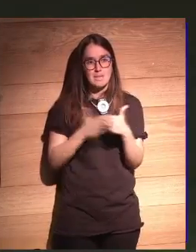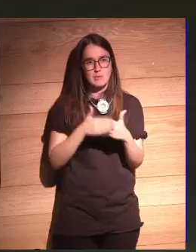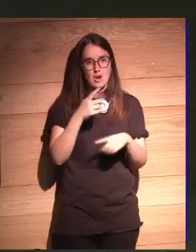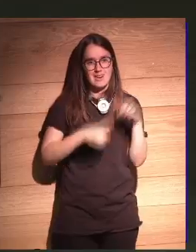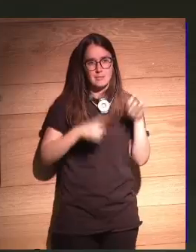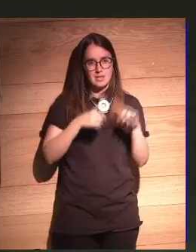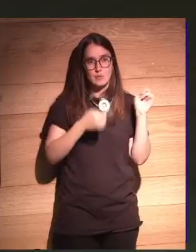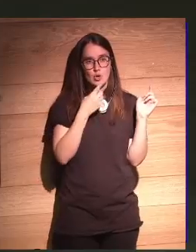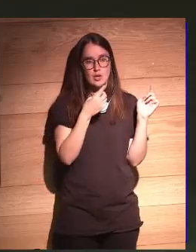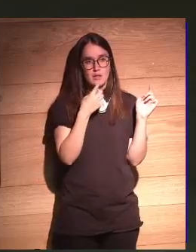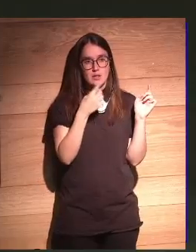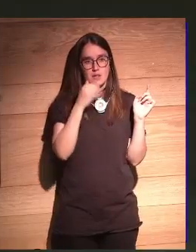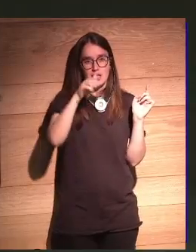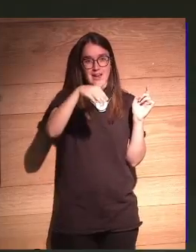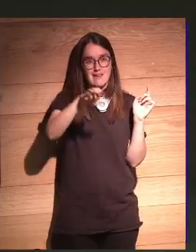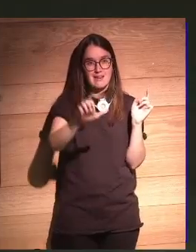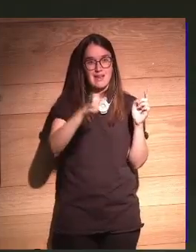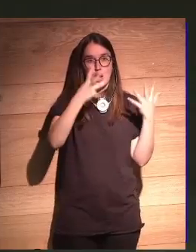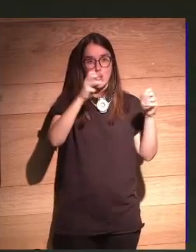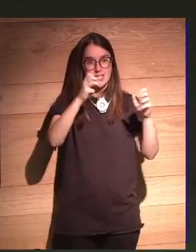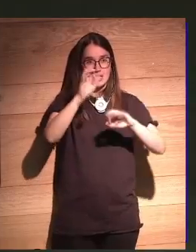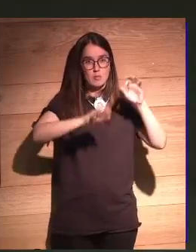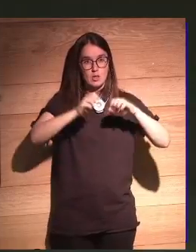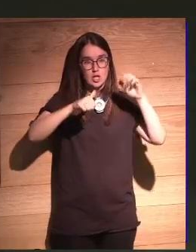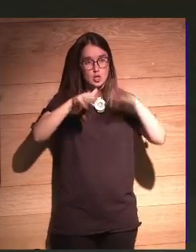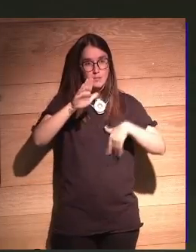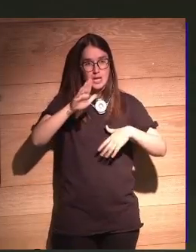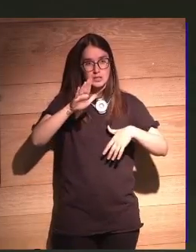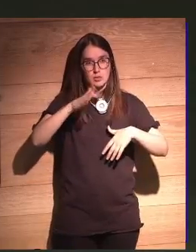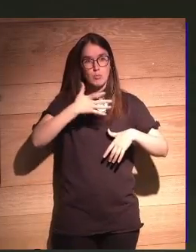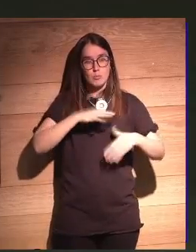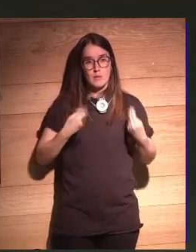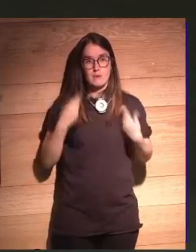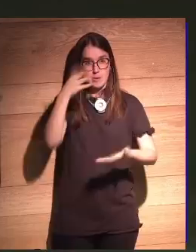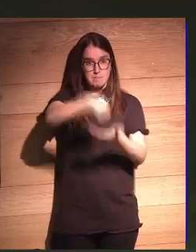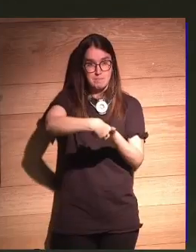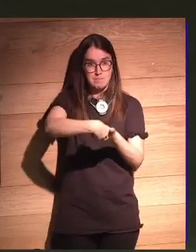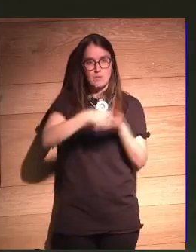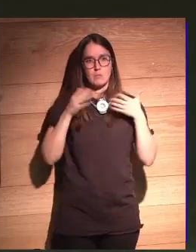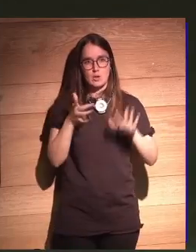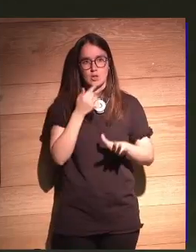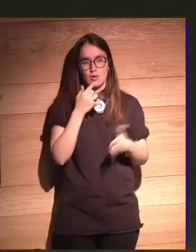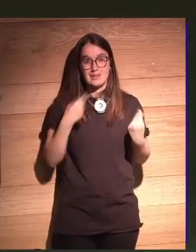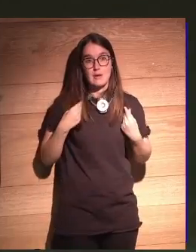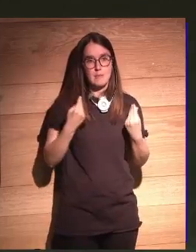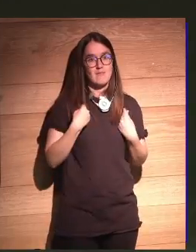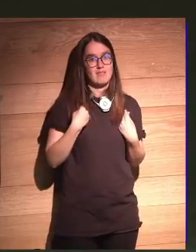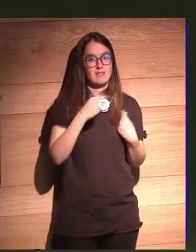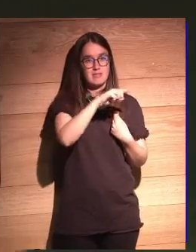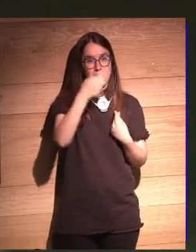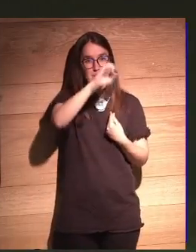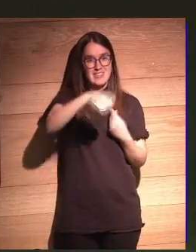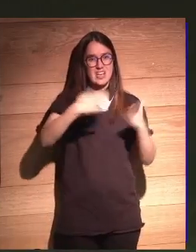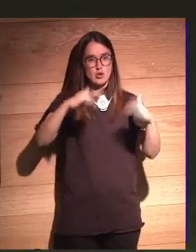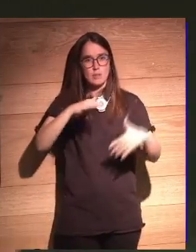calculate that the list half, because according to the same Institute of Statistics in Spain, half of them could be inhabitable. But if there is